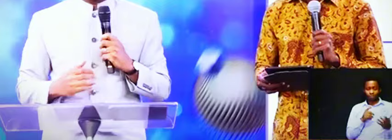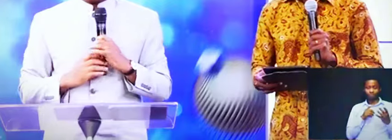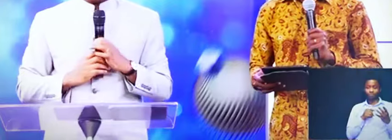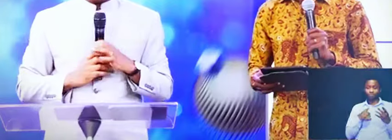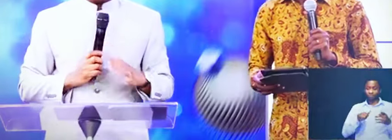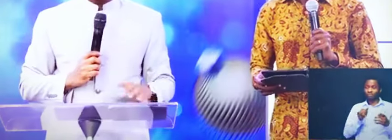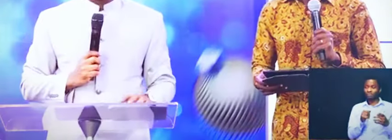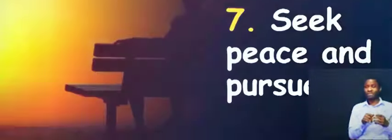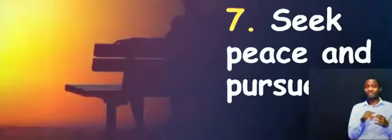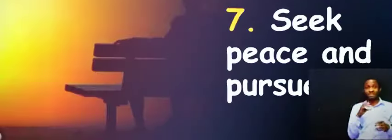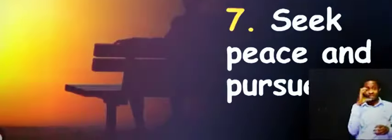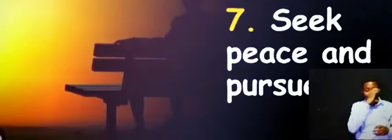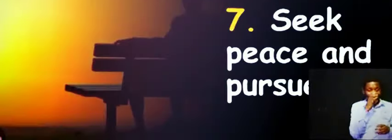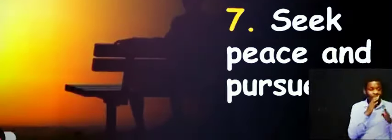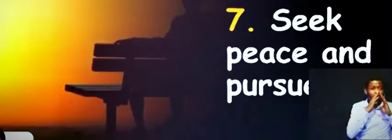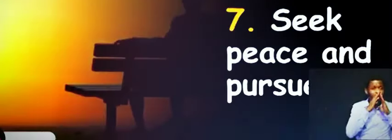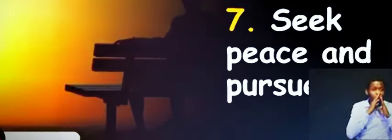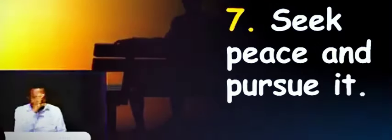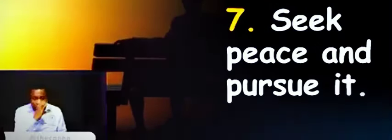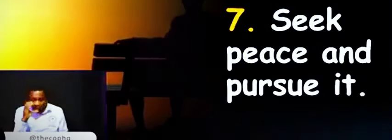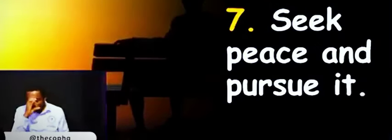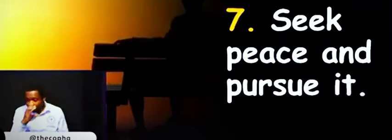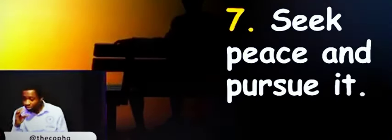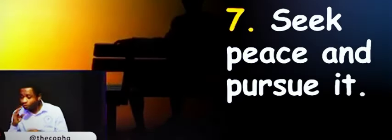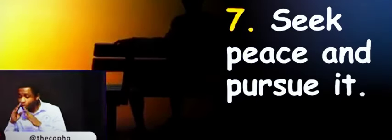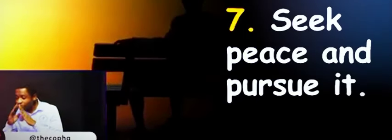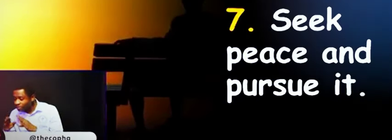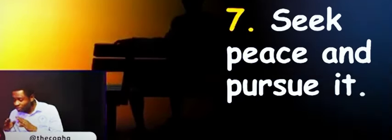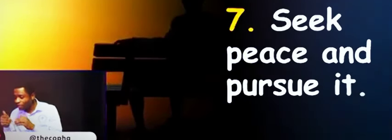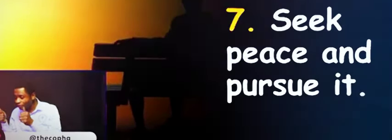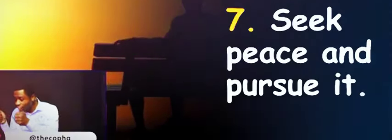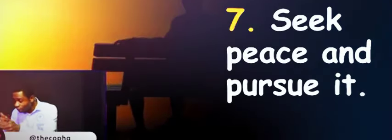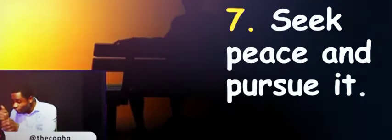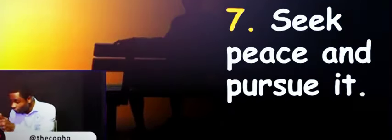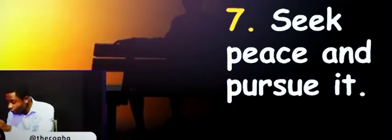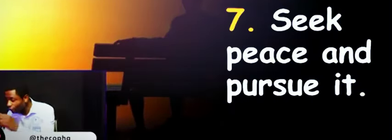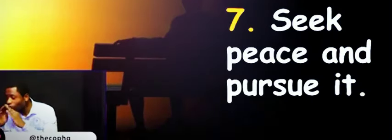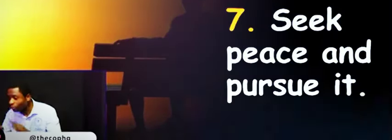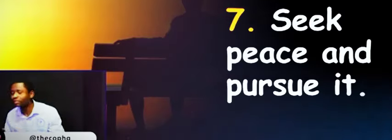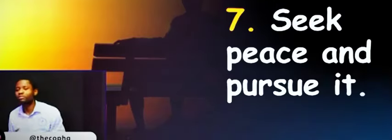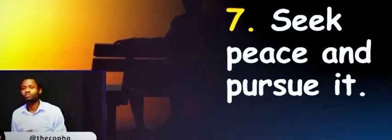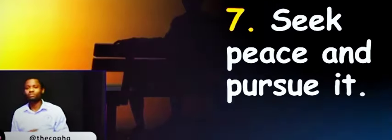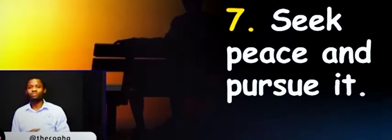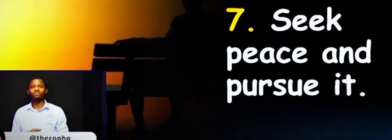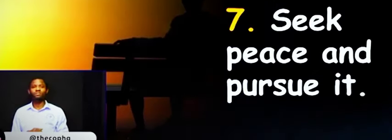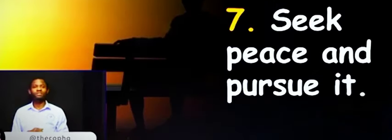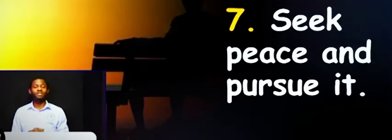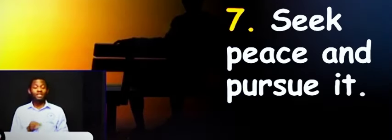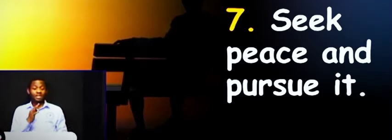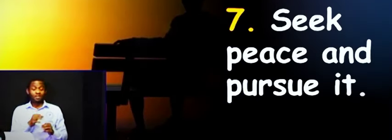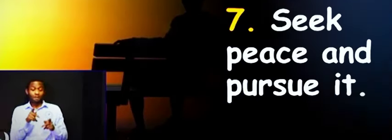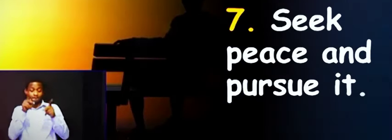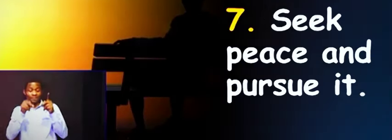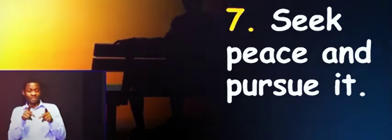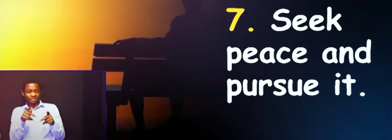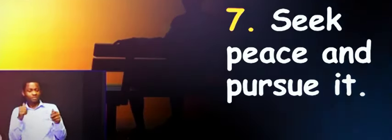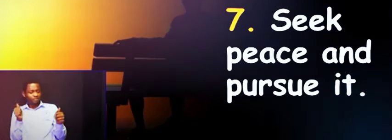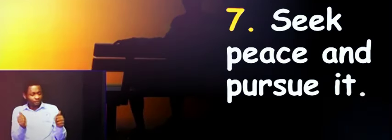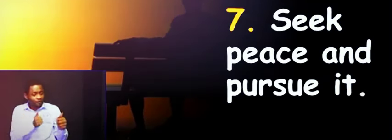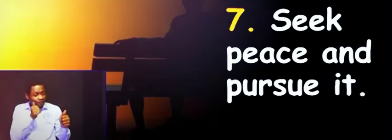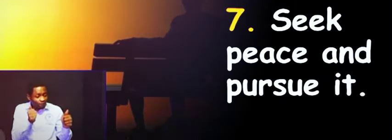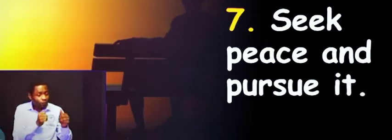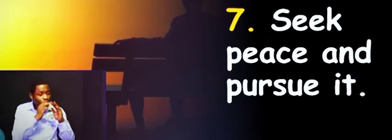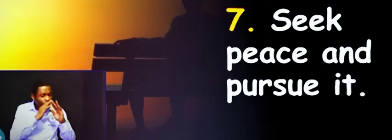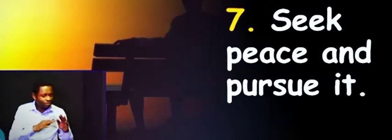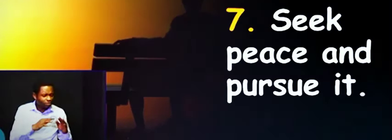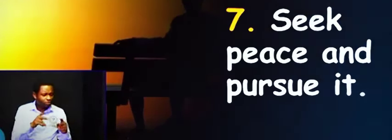pursue it. When you are a peacemaker and you are somebody who pursues peace, people will say you are a